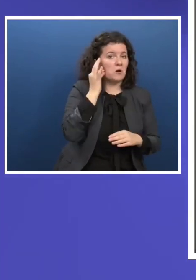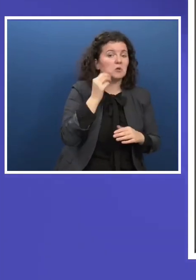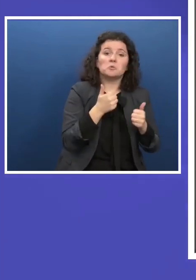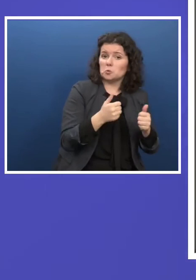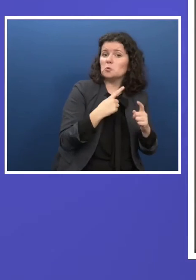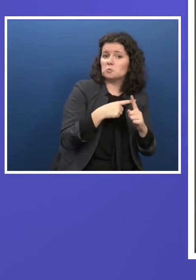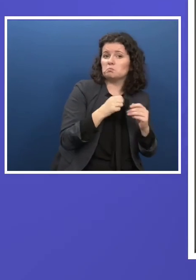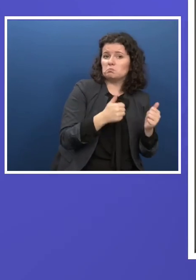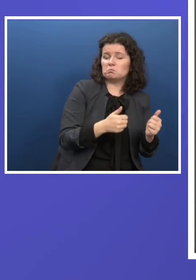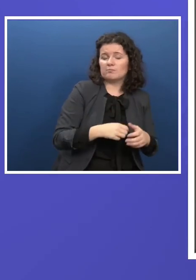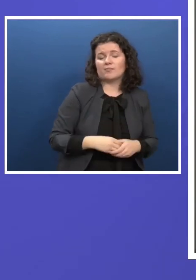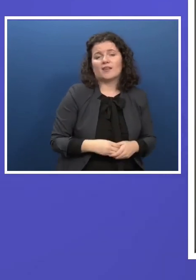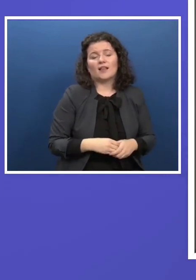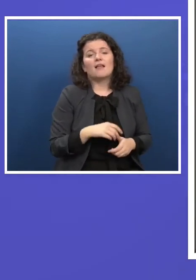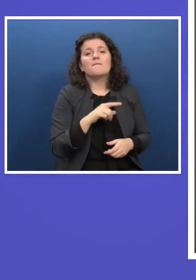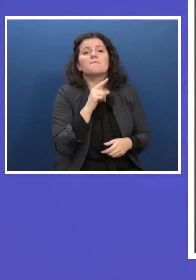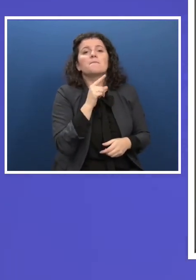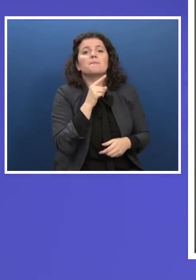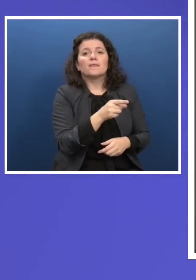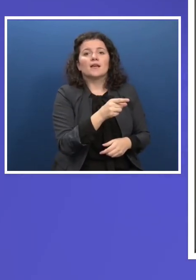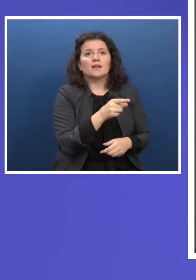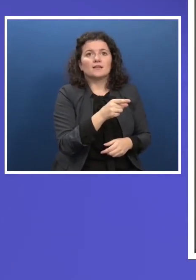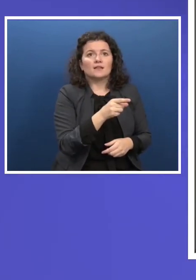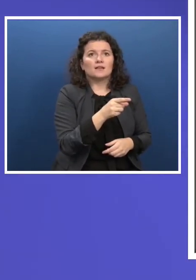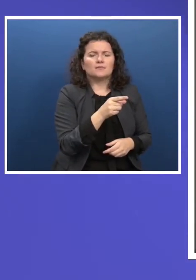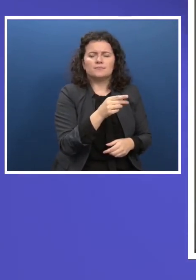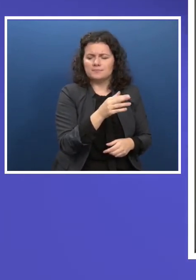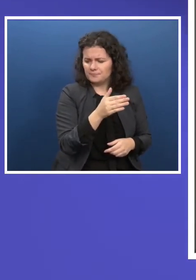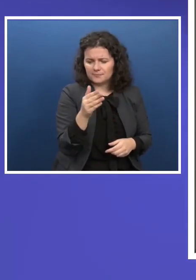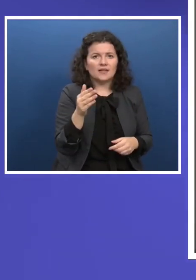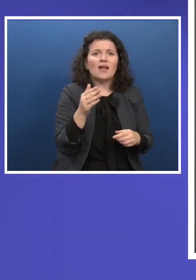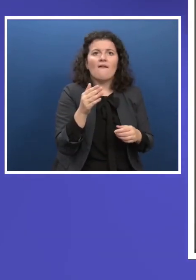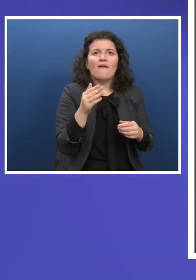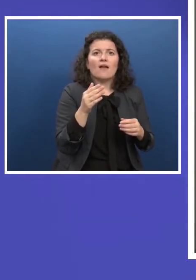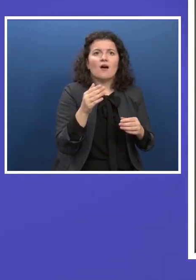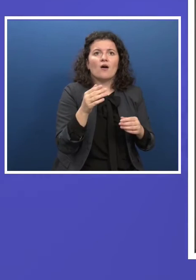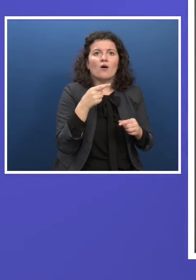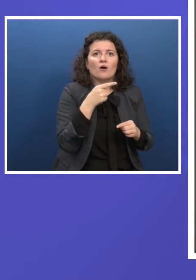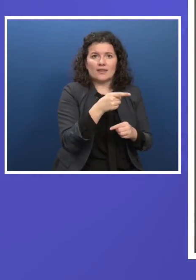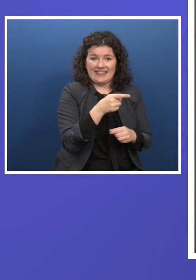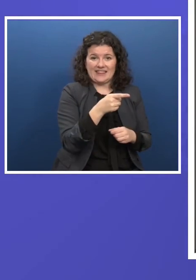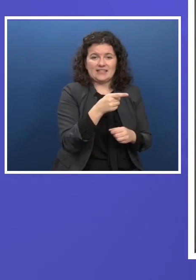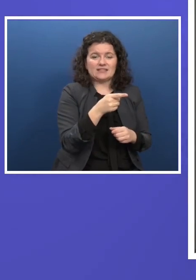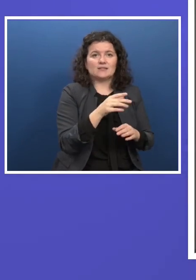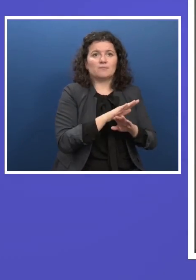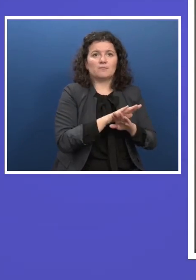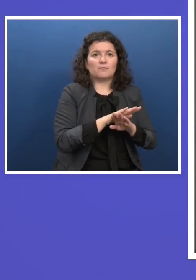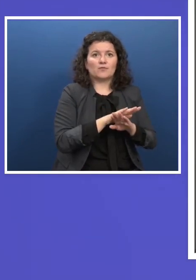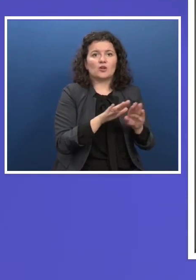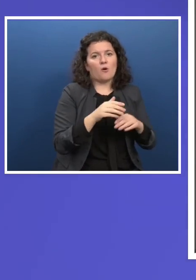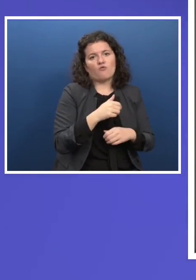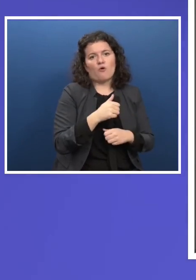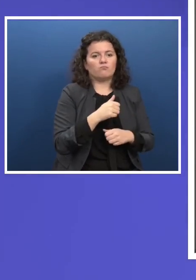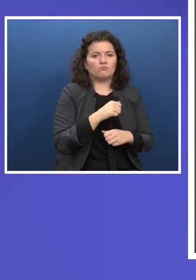there has been a discussion about not having quotas in the private corporates